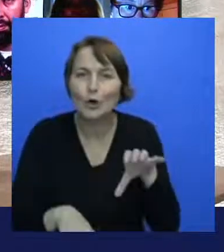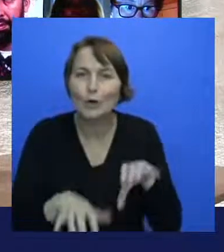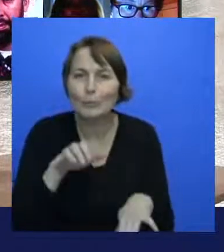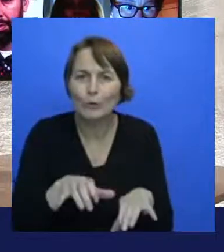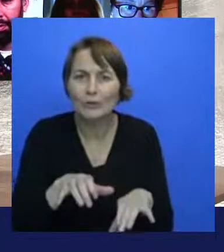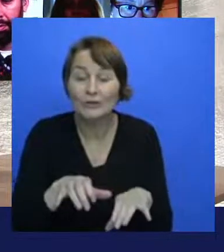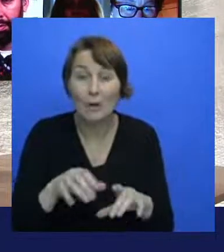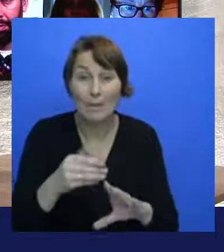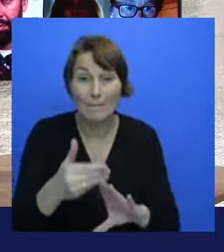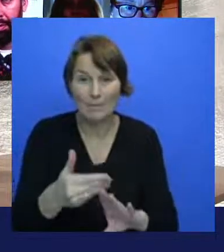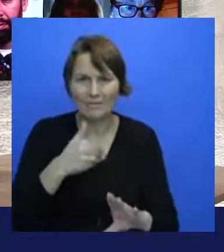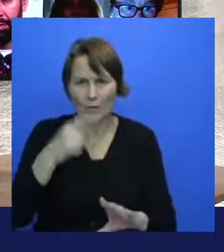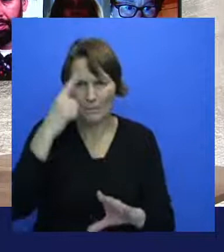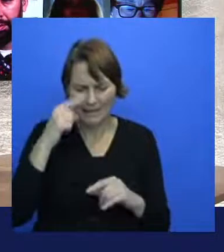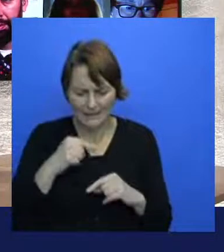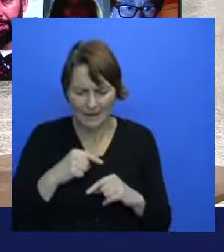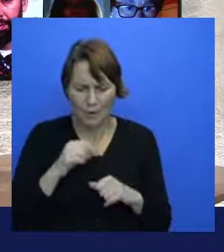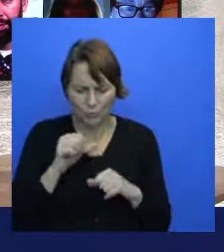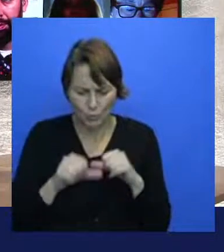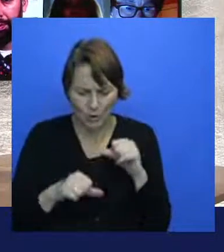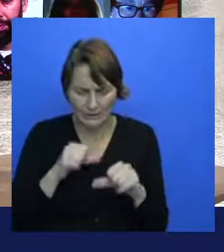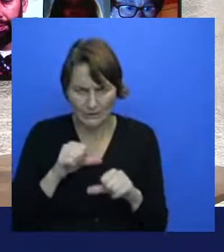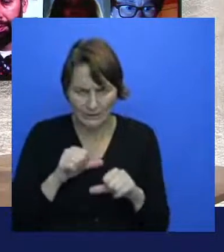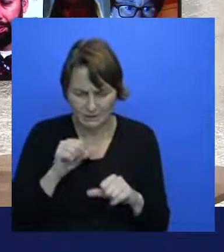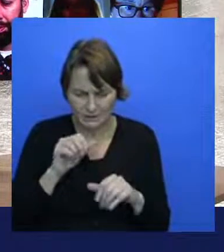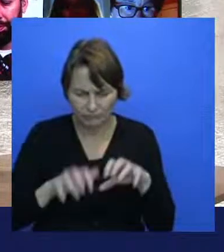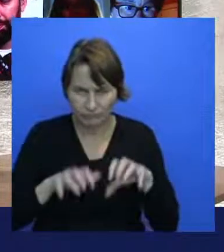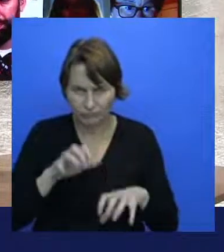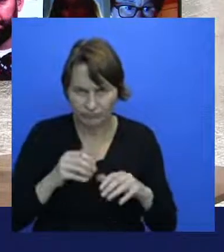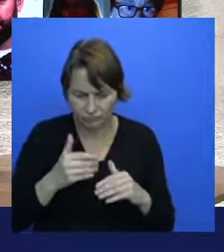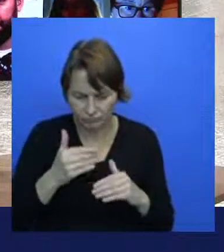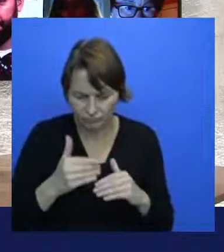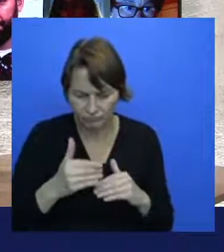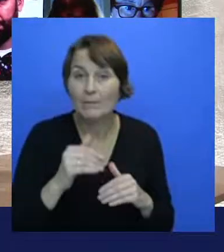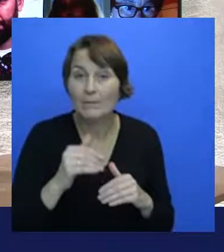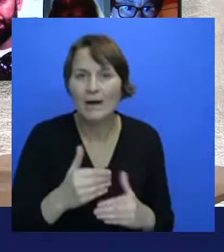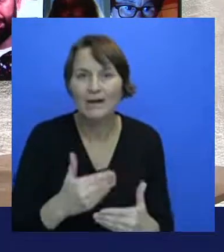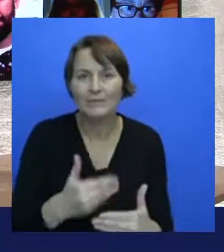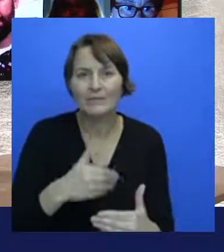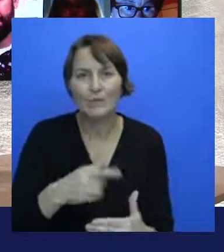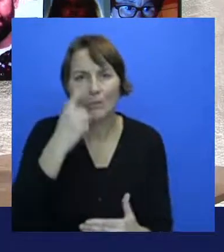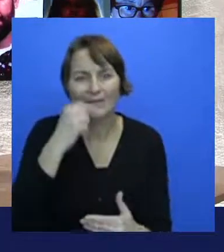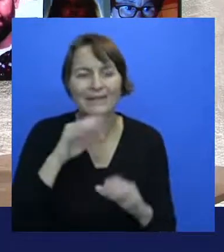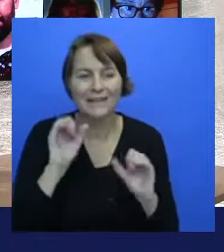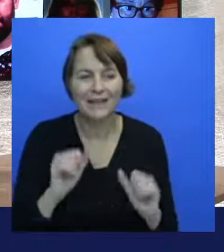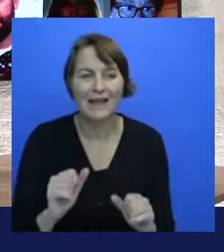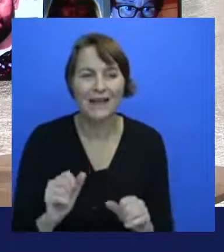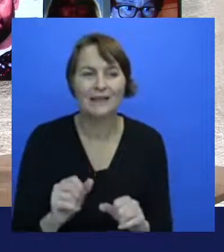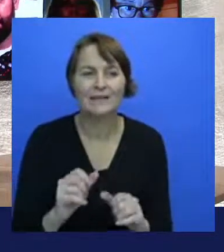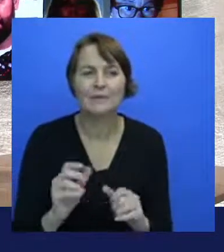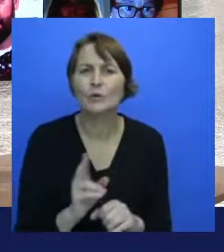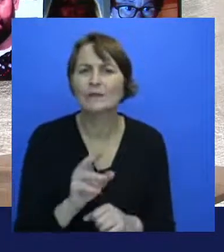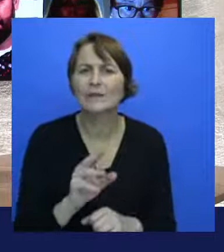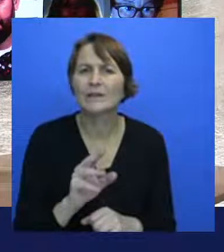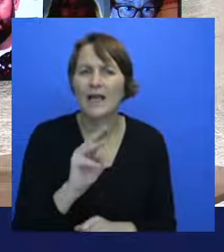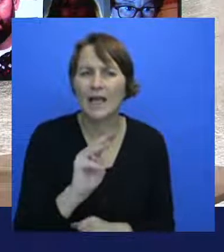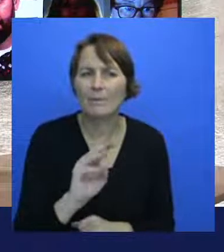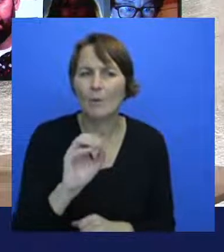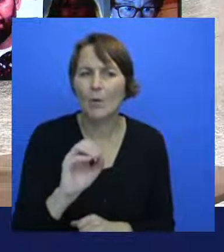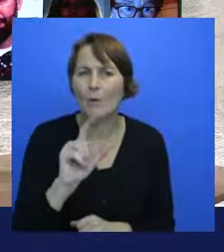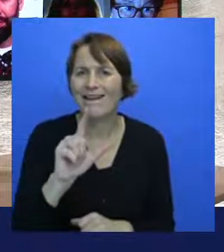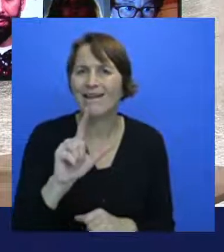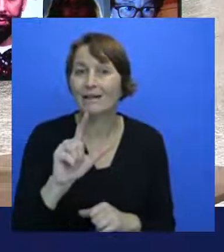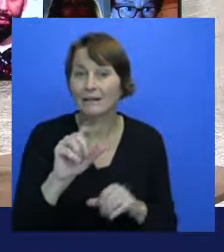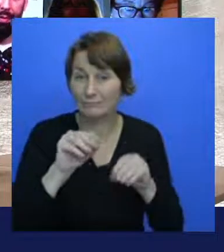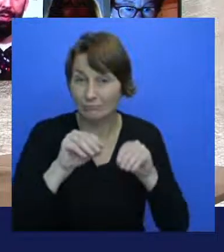whole process. You can use MLOps to deploy your